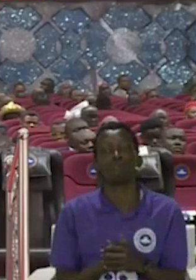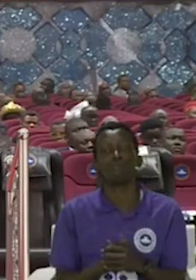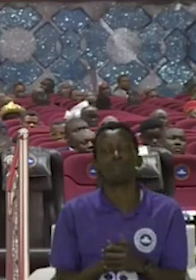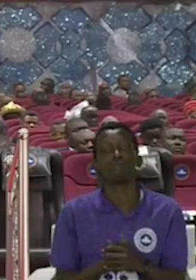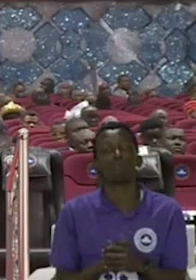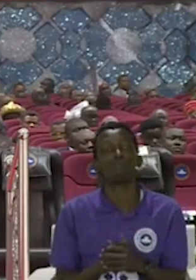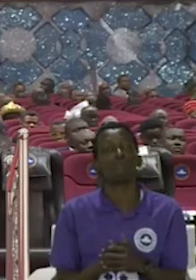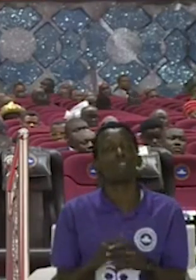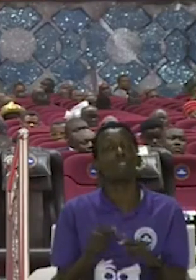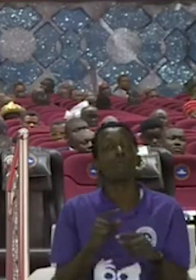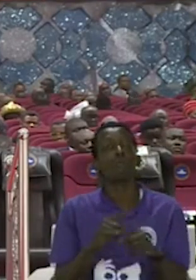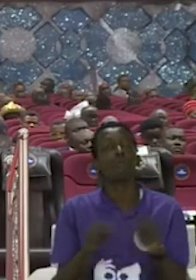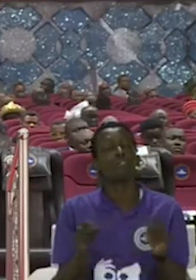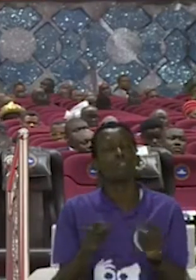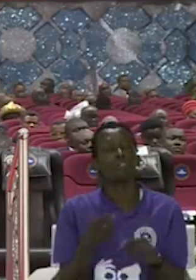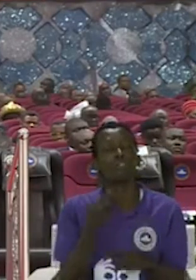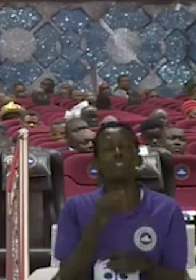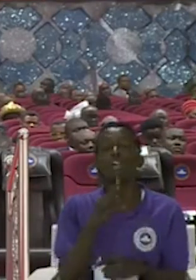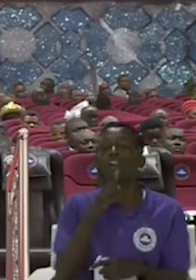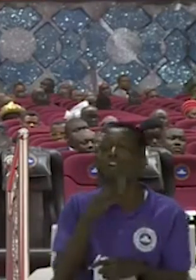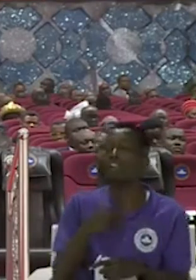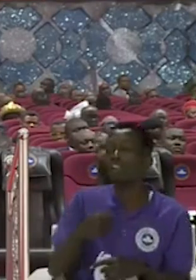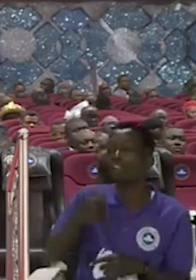And the elders have a saying,